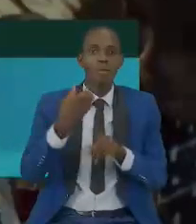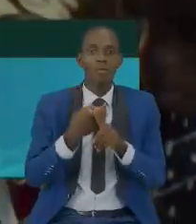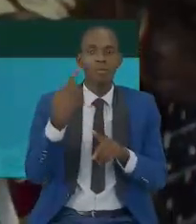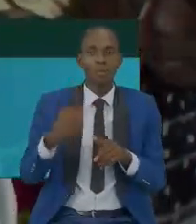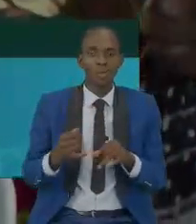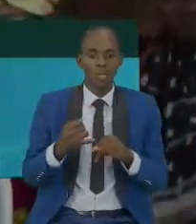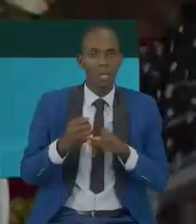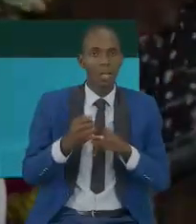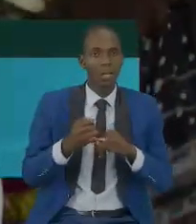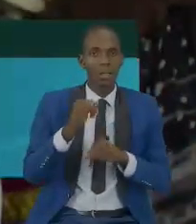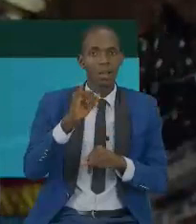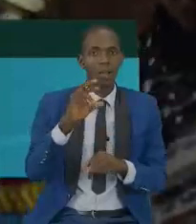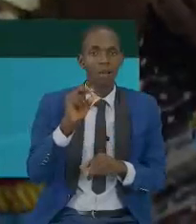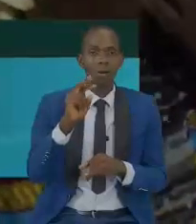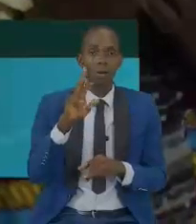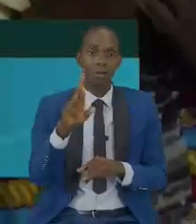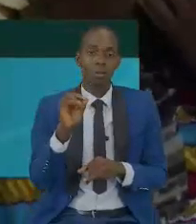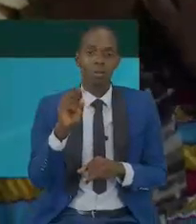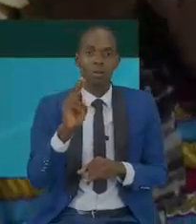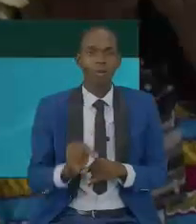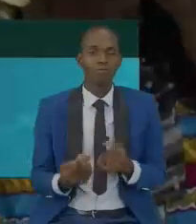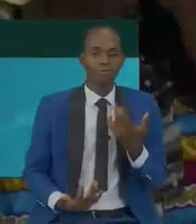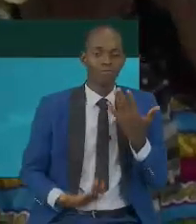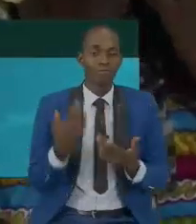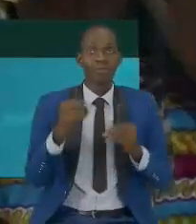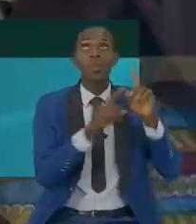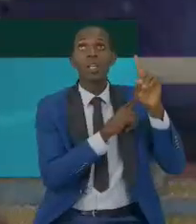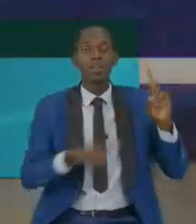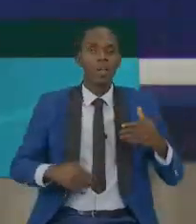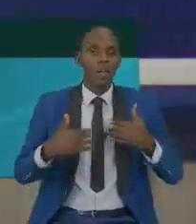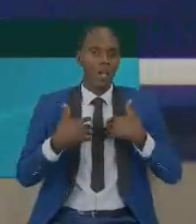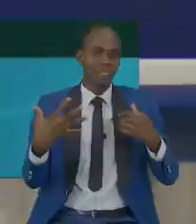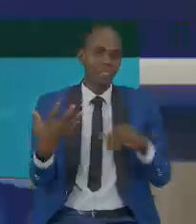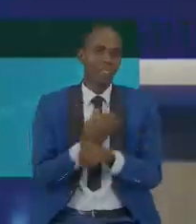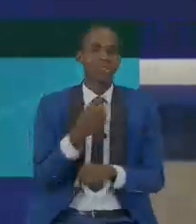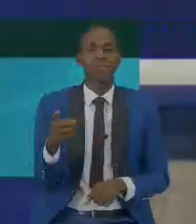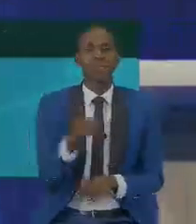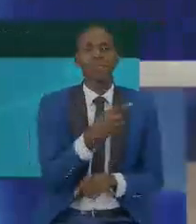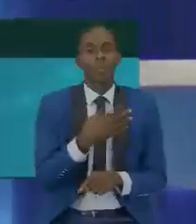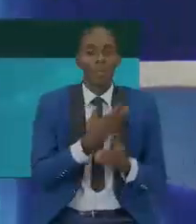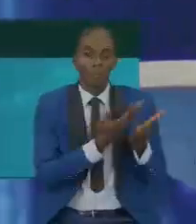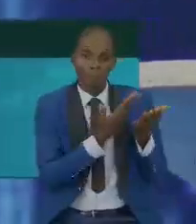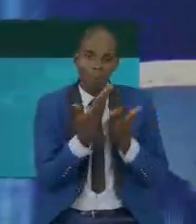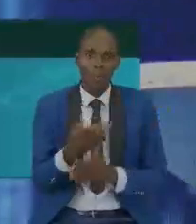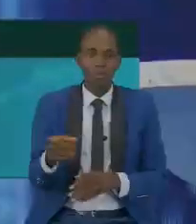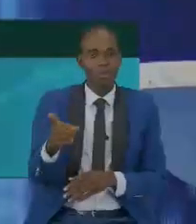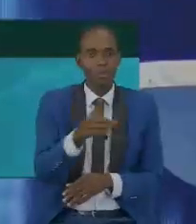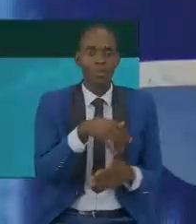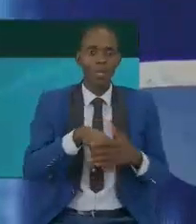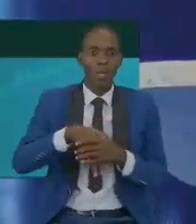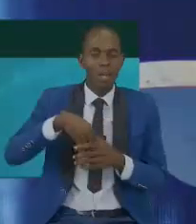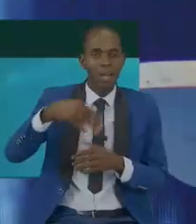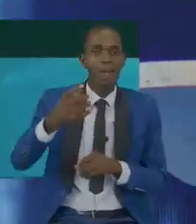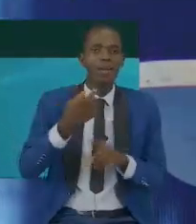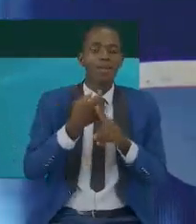iron furnace. The Lord has taken you and he has brought you forth out